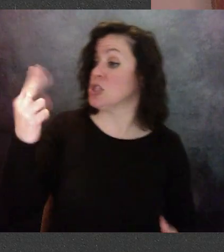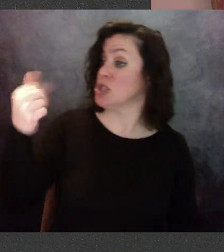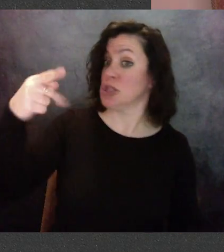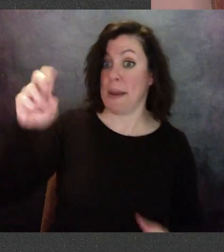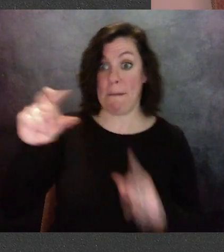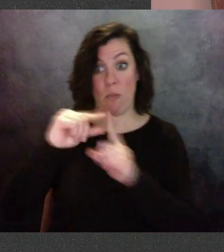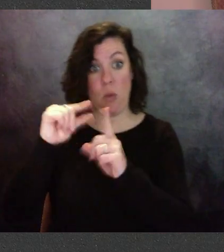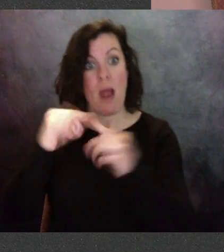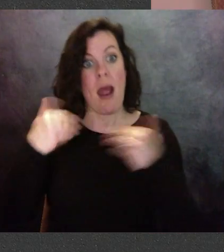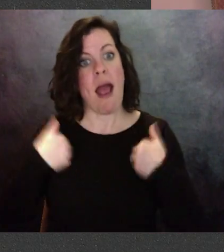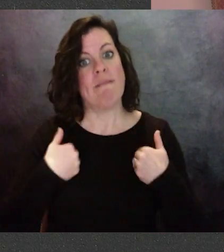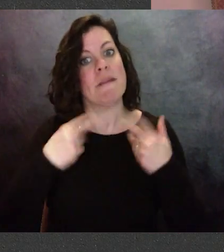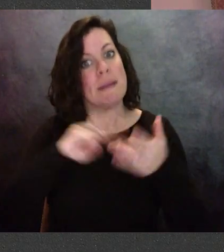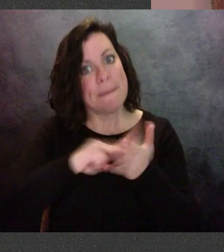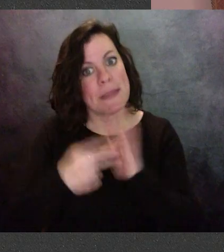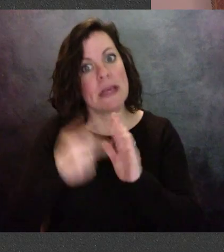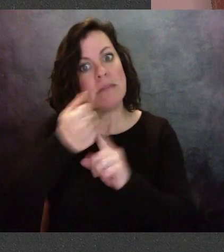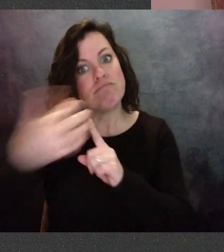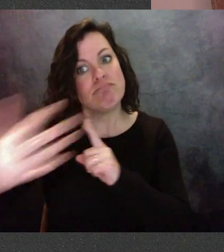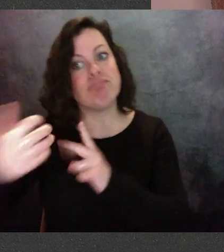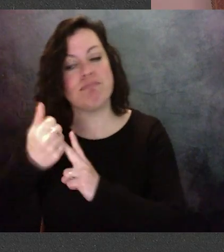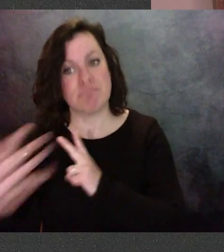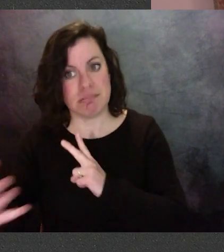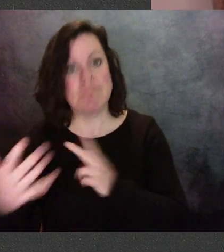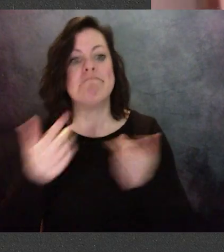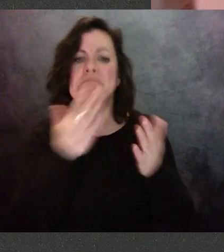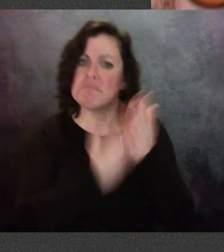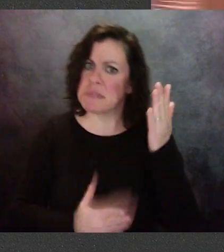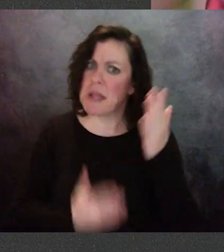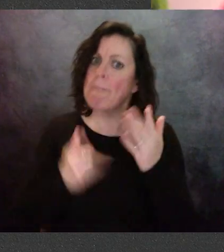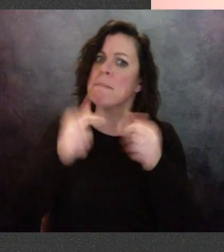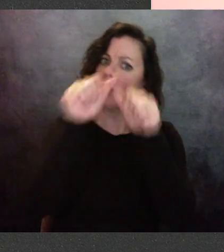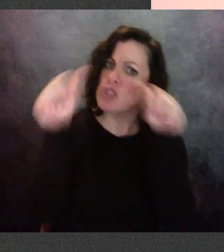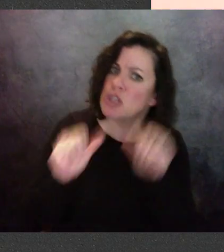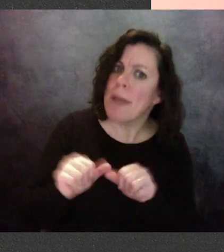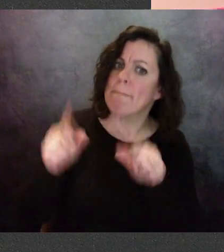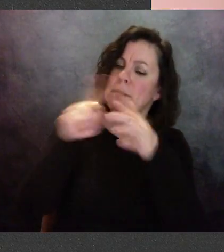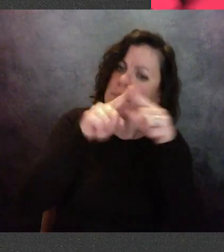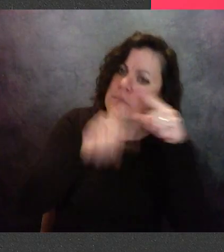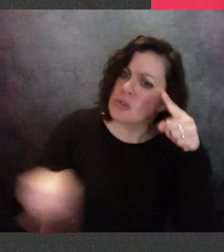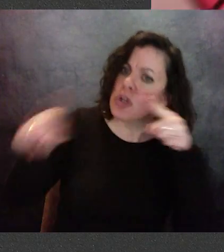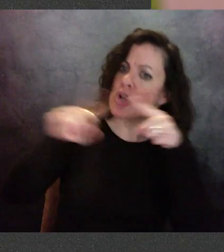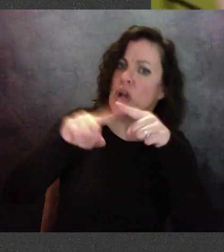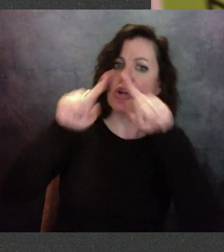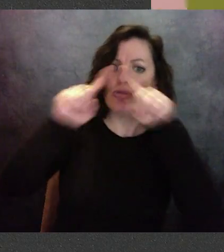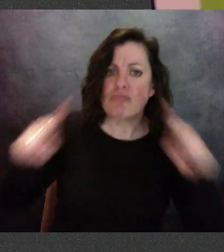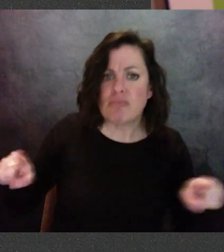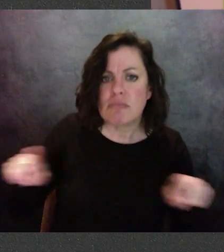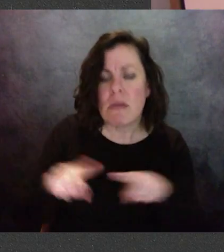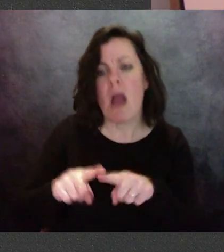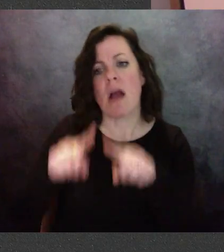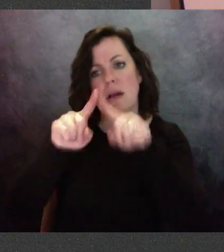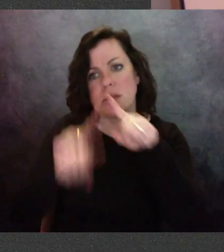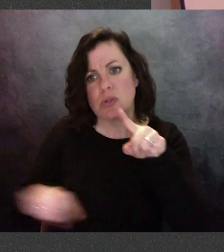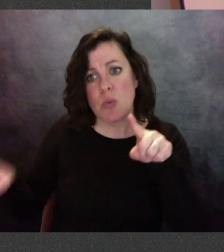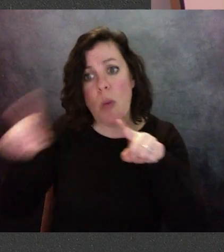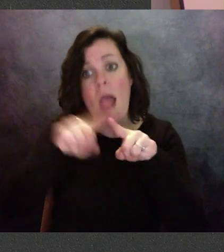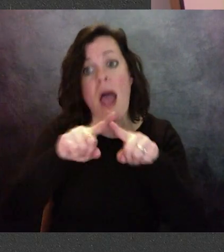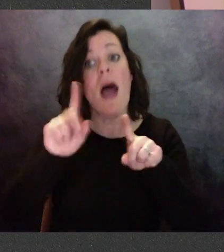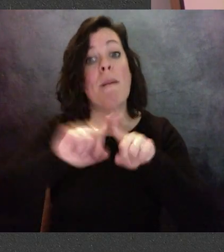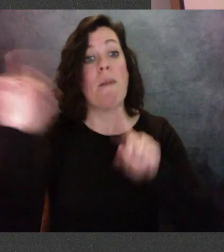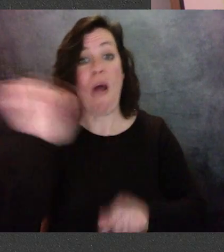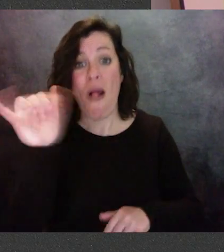our circle, square, rectangle, and triangle. And then we learned that it also means to create something like a healthy